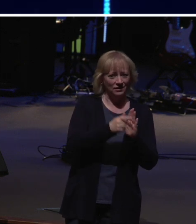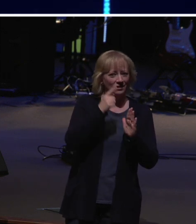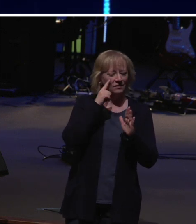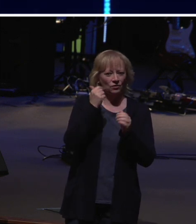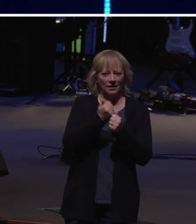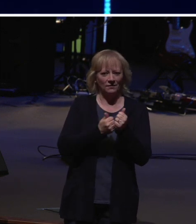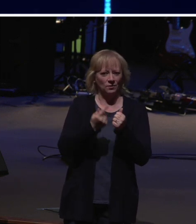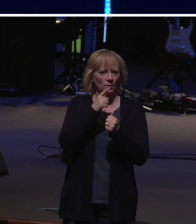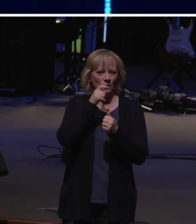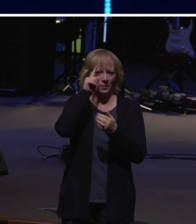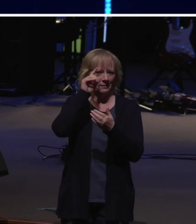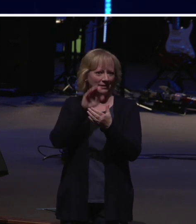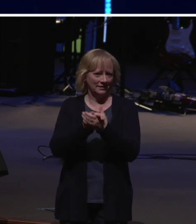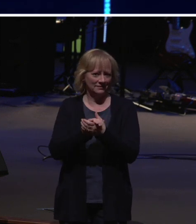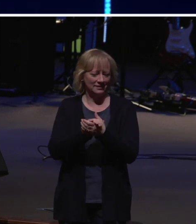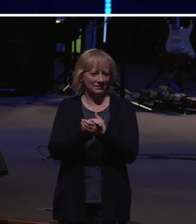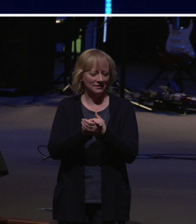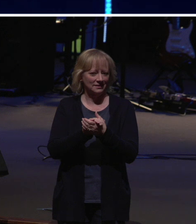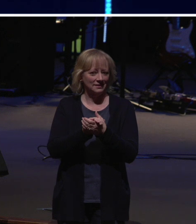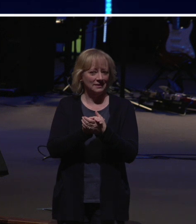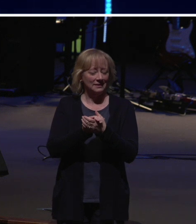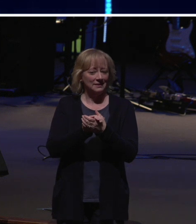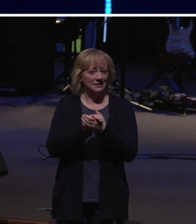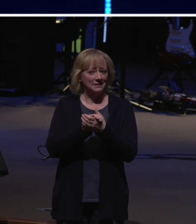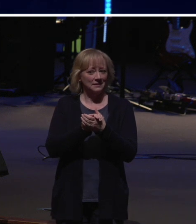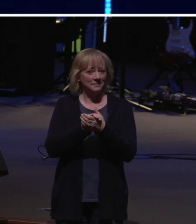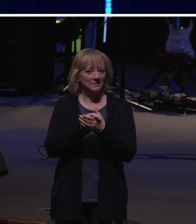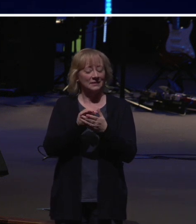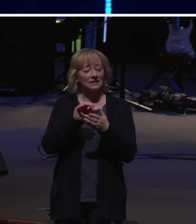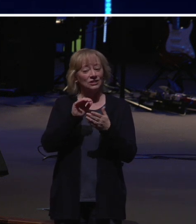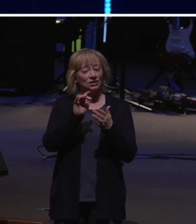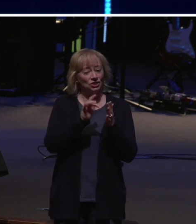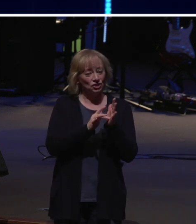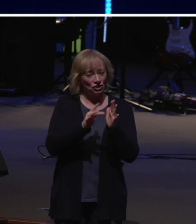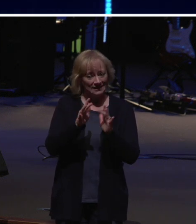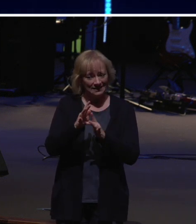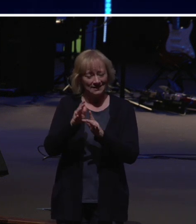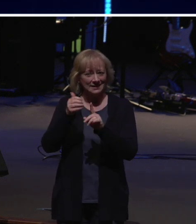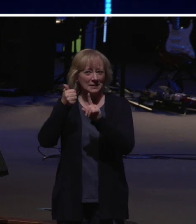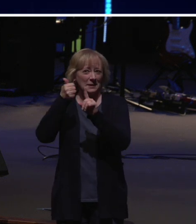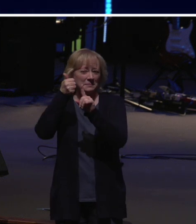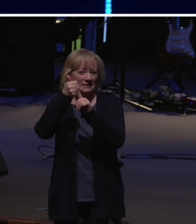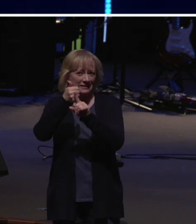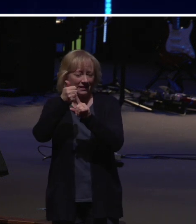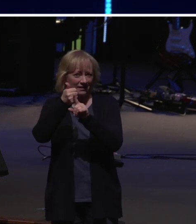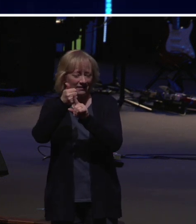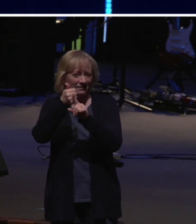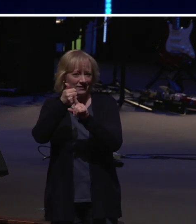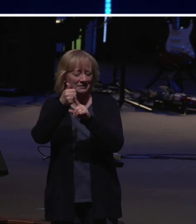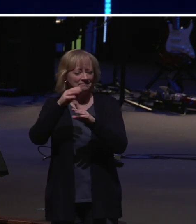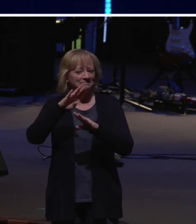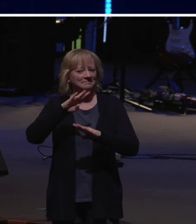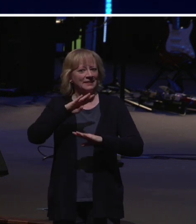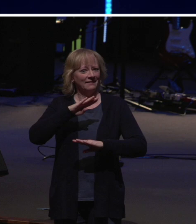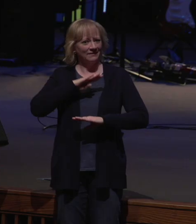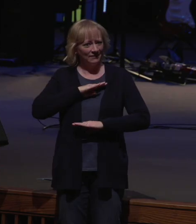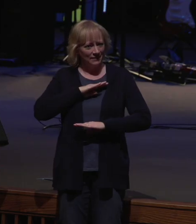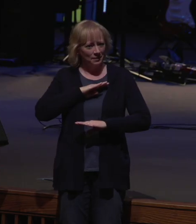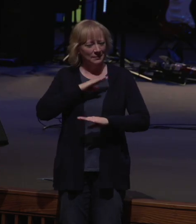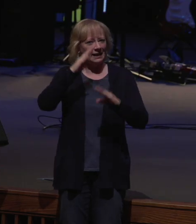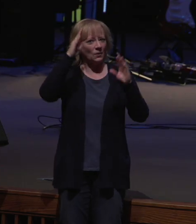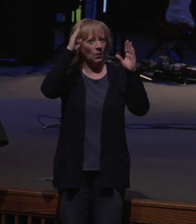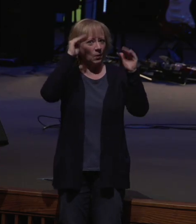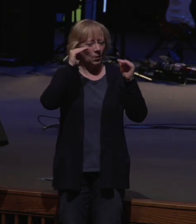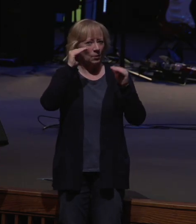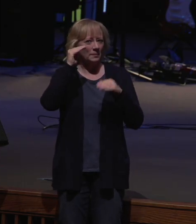believes." That is, Jesus is both he's the fulfillment and the hope.